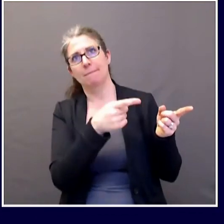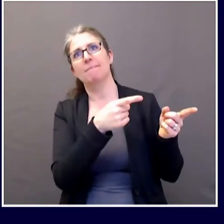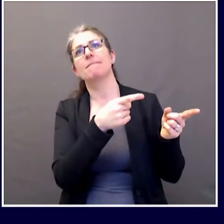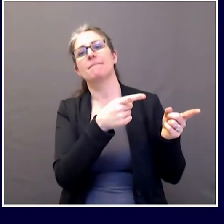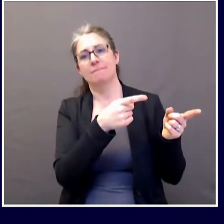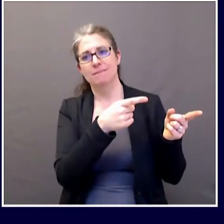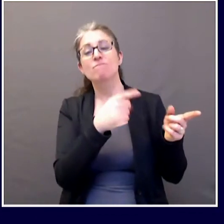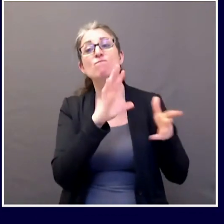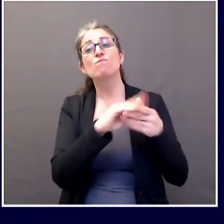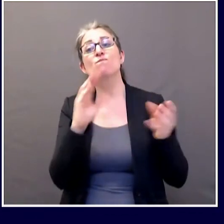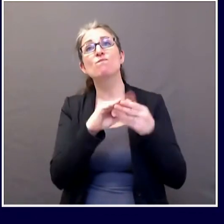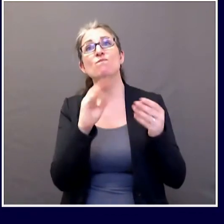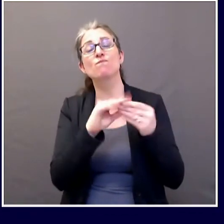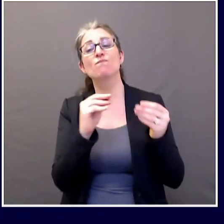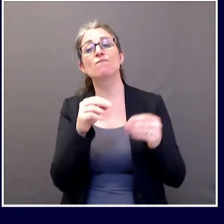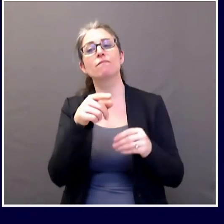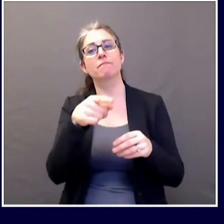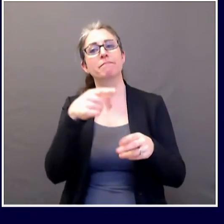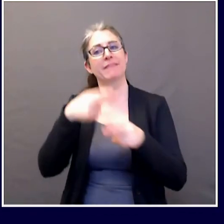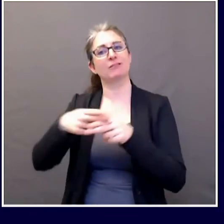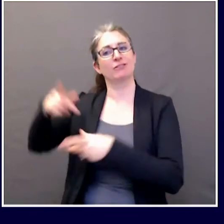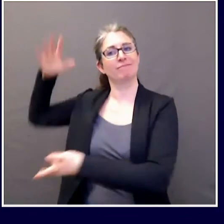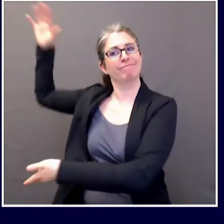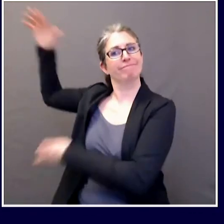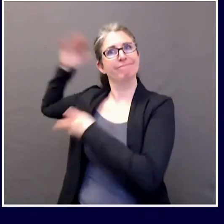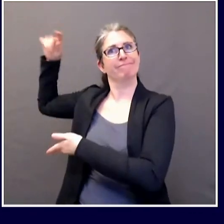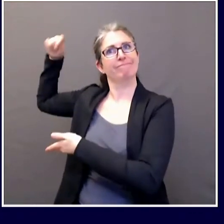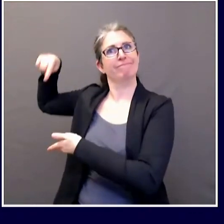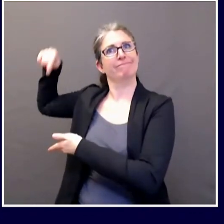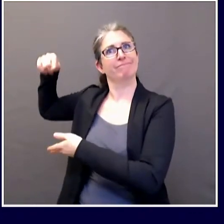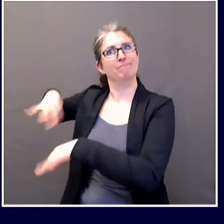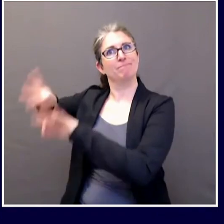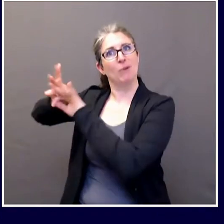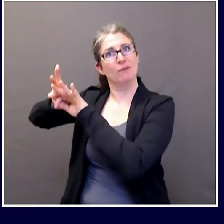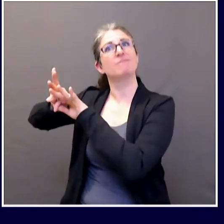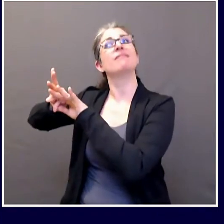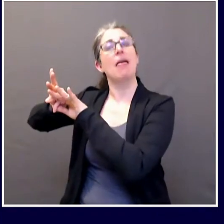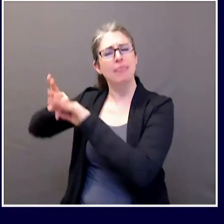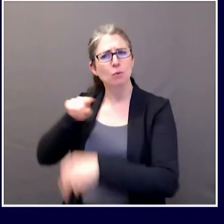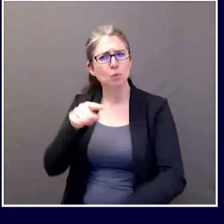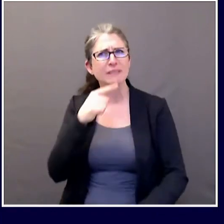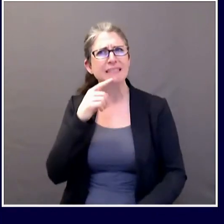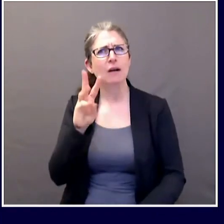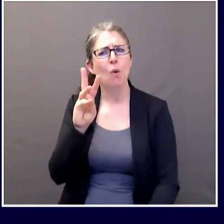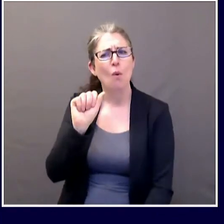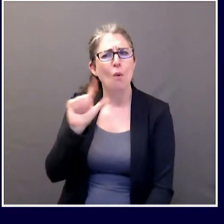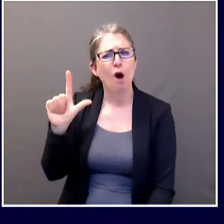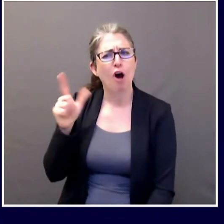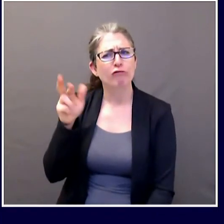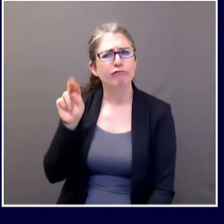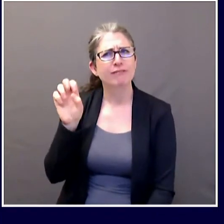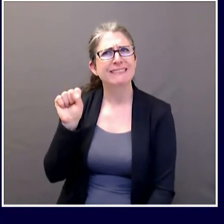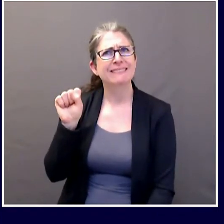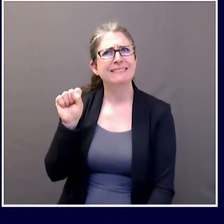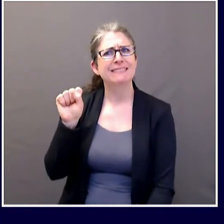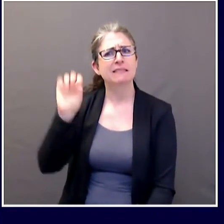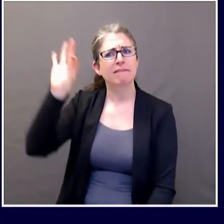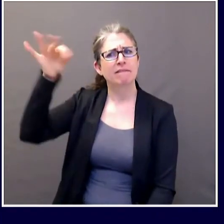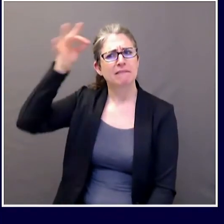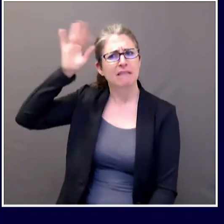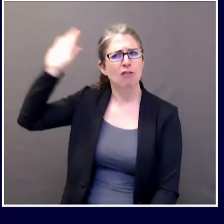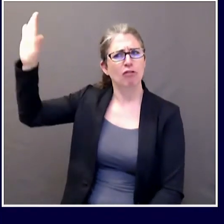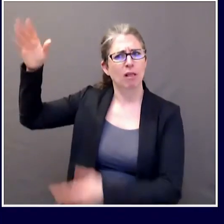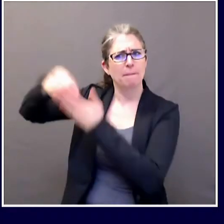Yes, but I'm glad you mentioned that, Mal, because this is an important point that I should have mentioned earlier in my remarks.